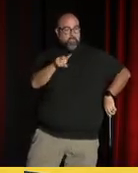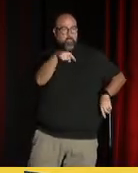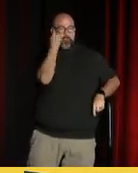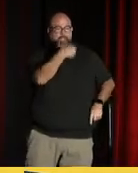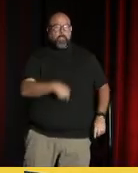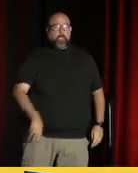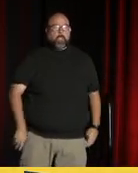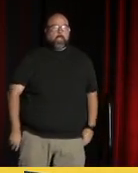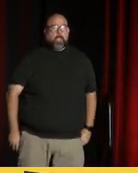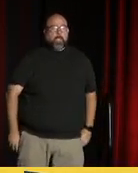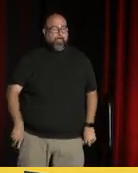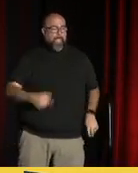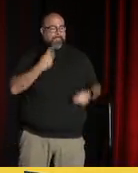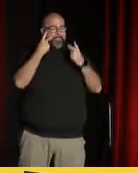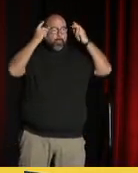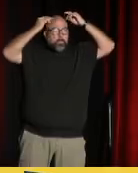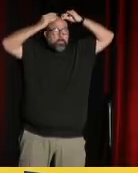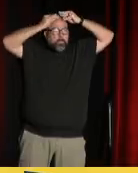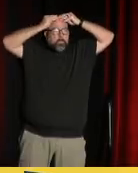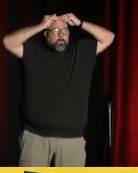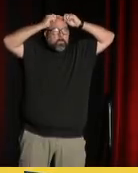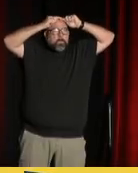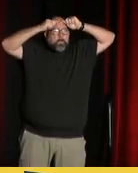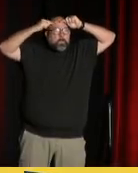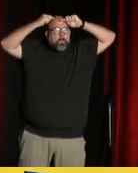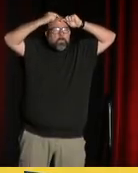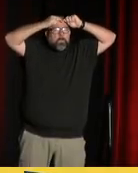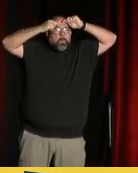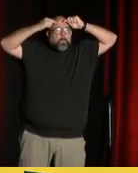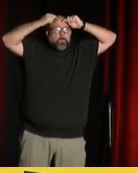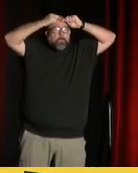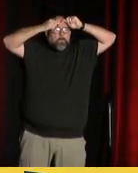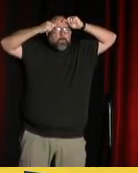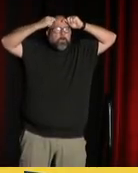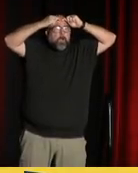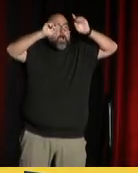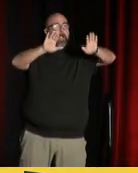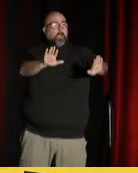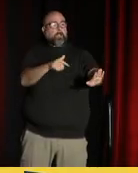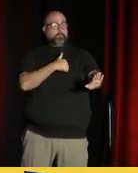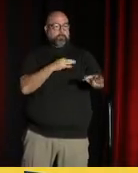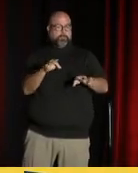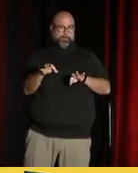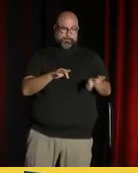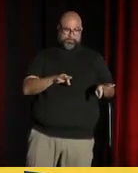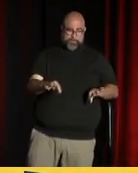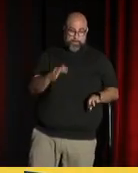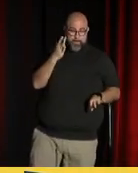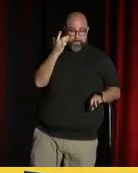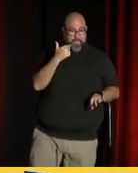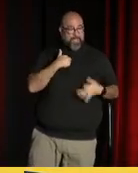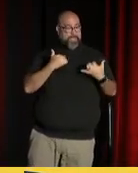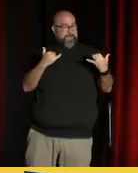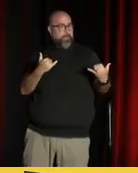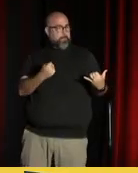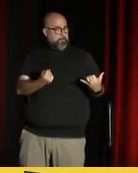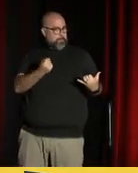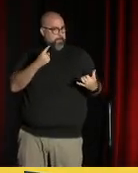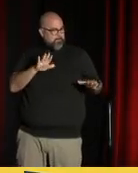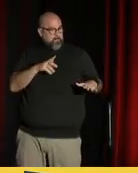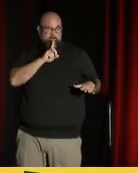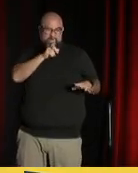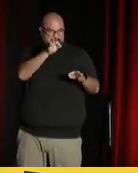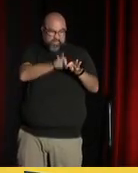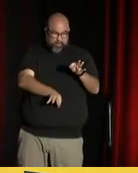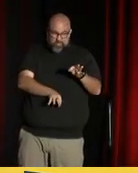faces. I can see the wheels turning inside your heads. Let me explain this to you. As I have come to understand this thing, it's really